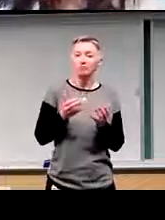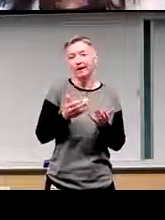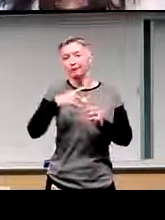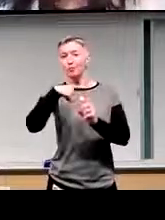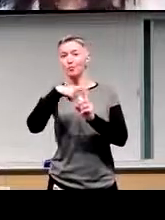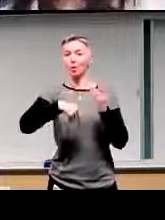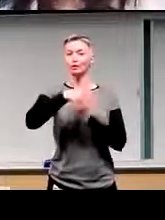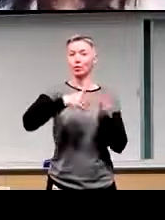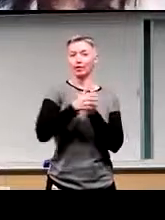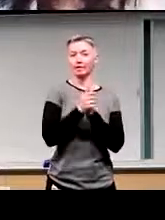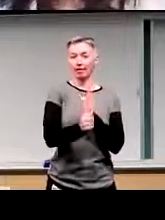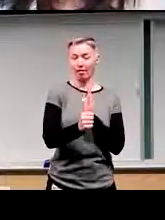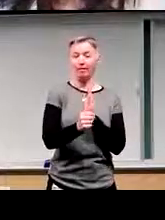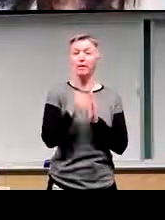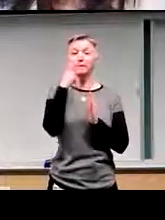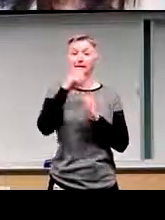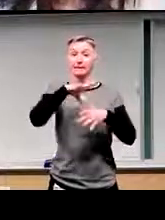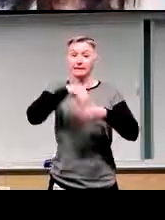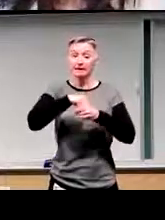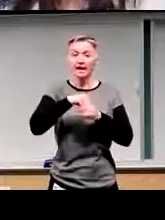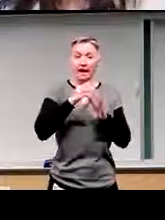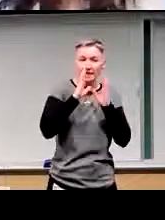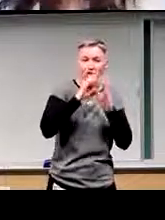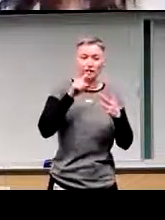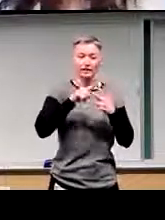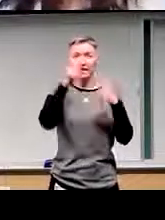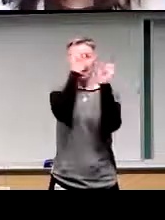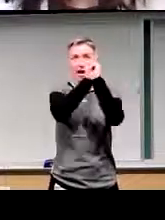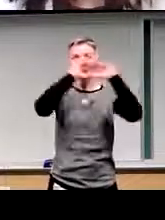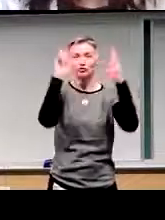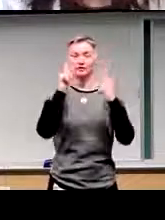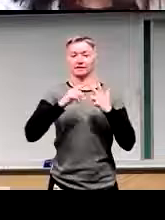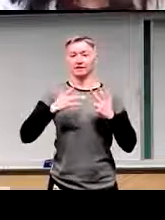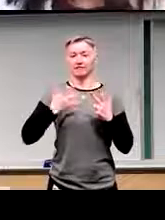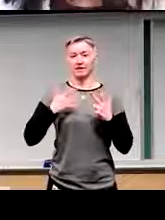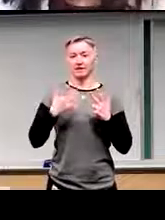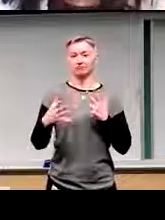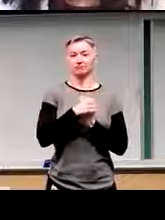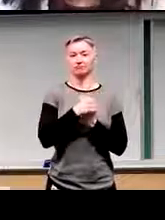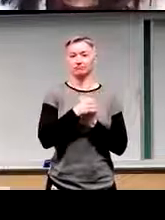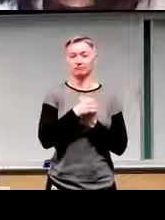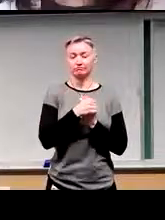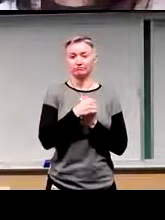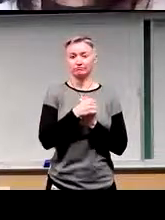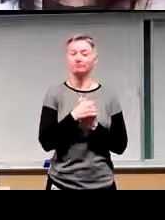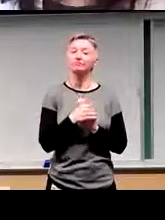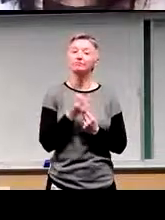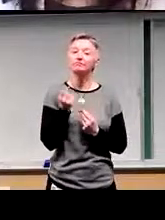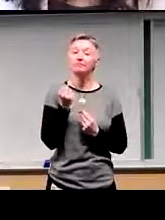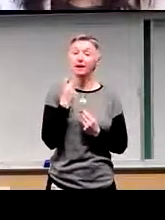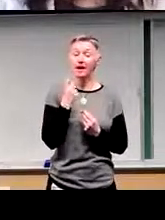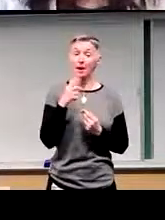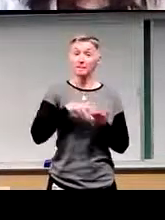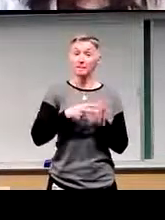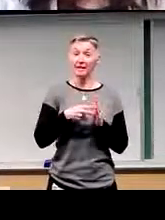fusing attention, imagery, and feeling, which emotionally